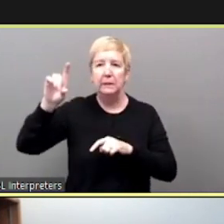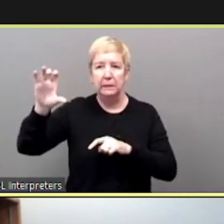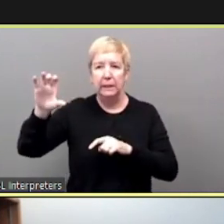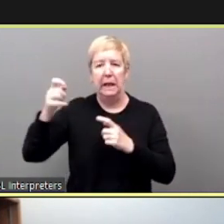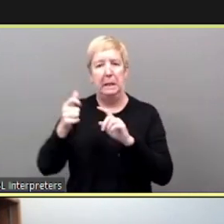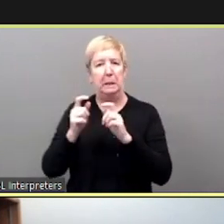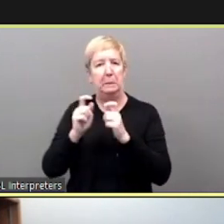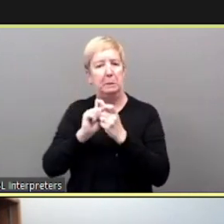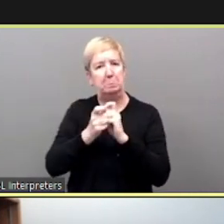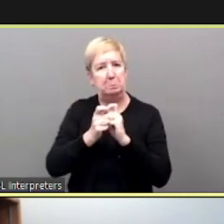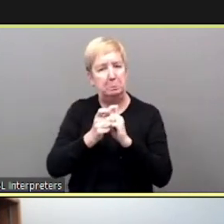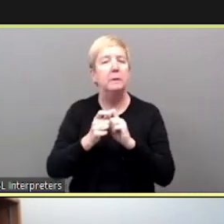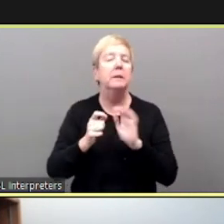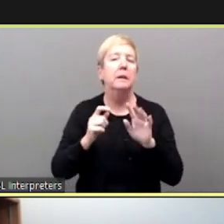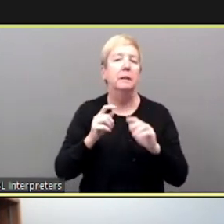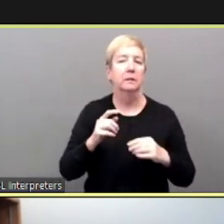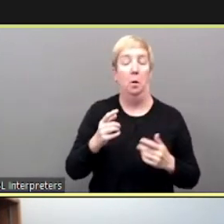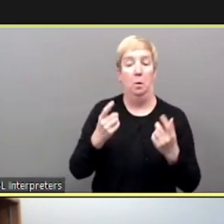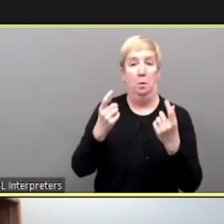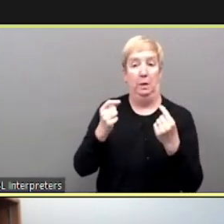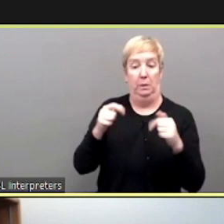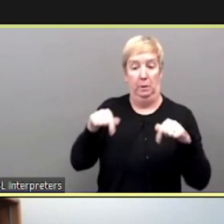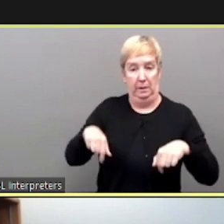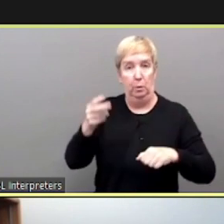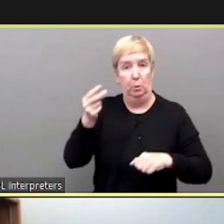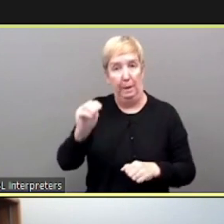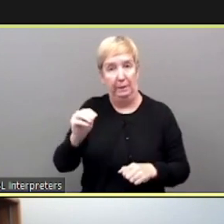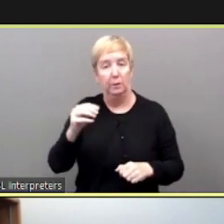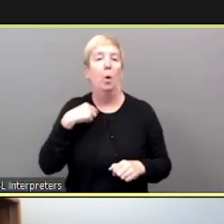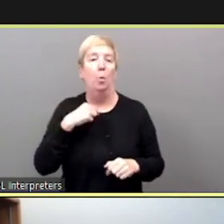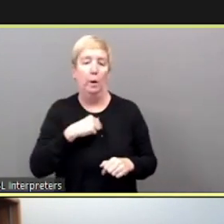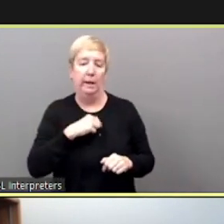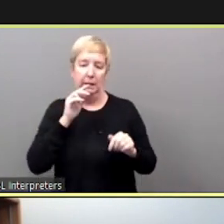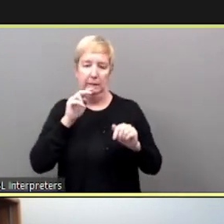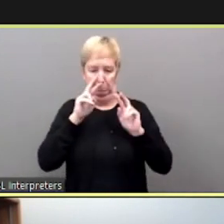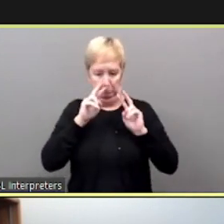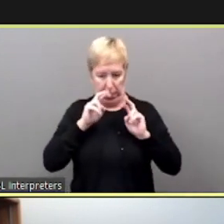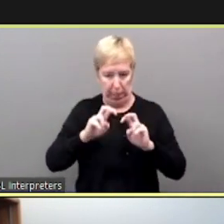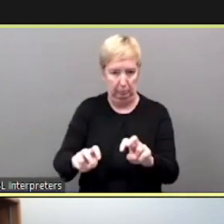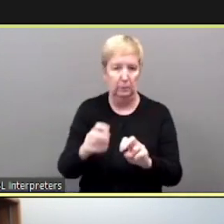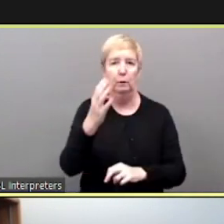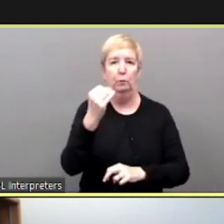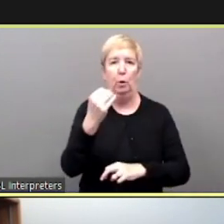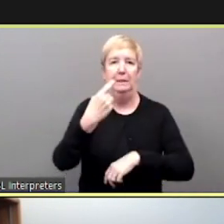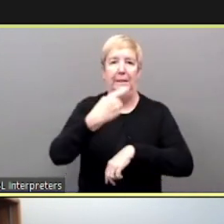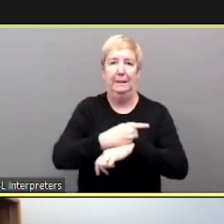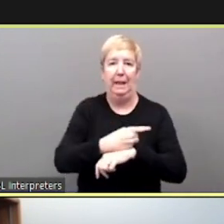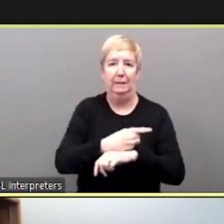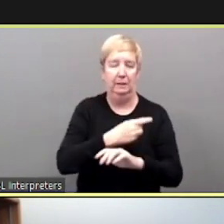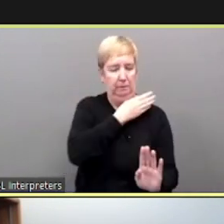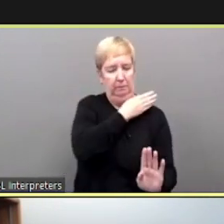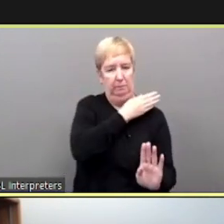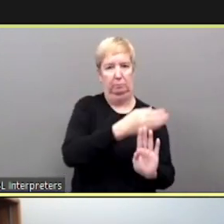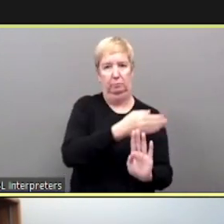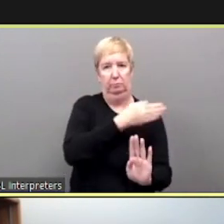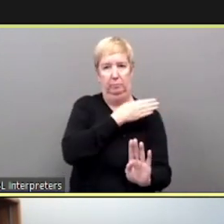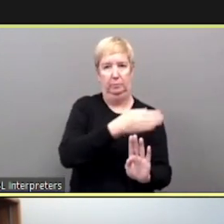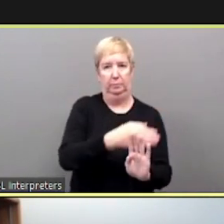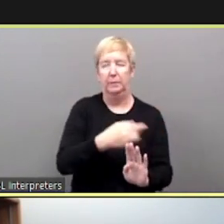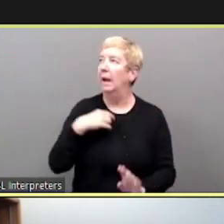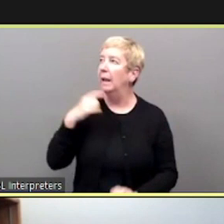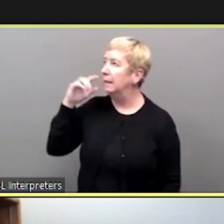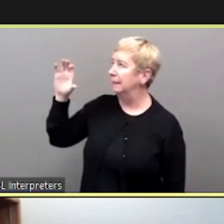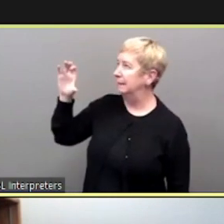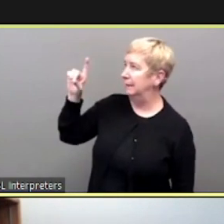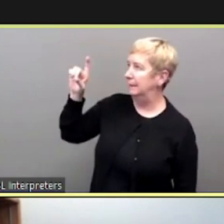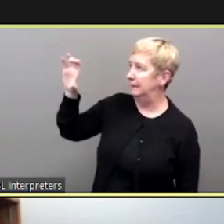website. And in general, we're looking at the 14-day period prior, and I'm pretty sure CDC is looking